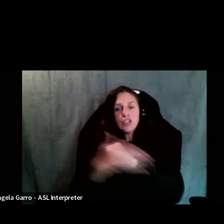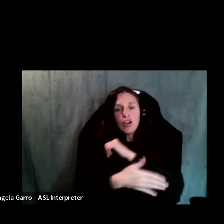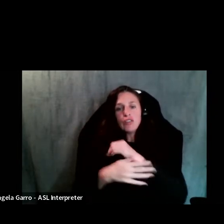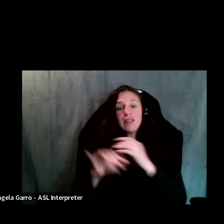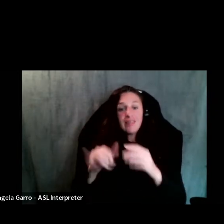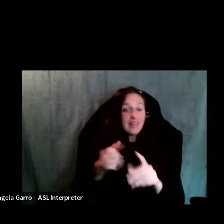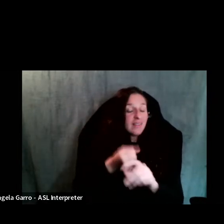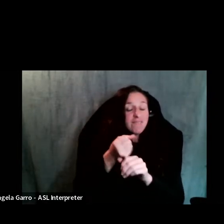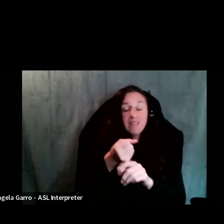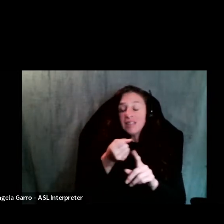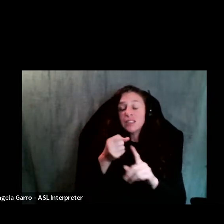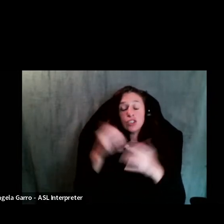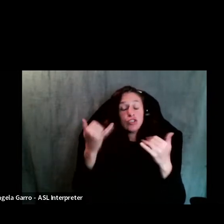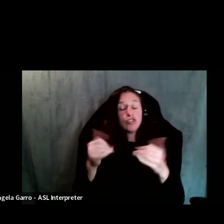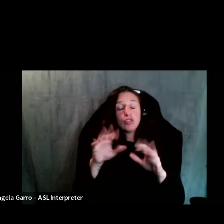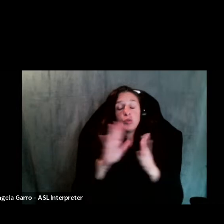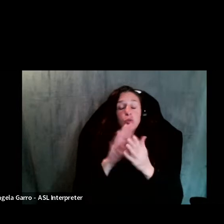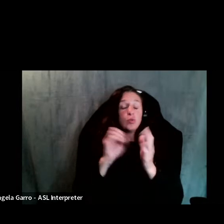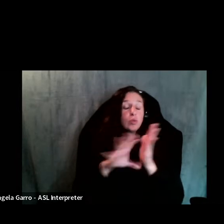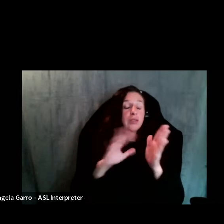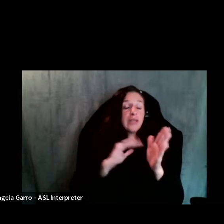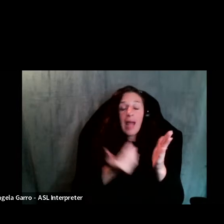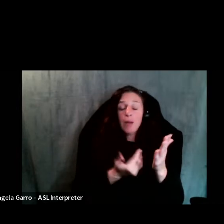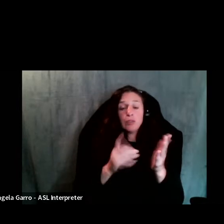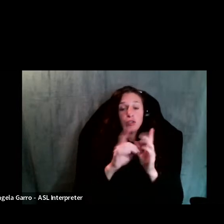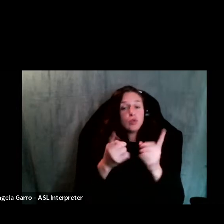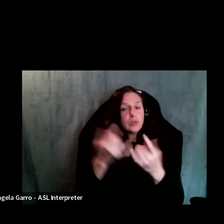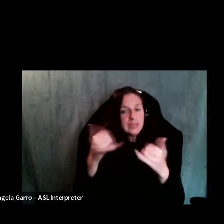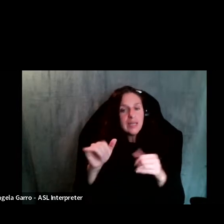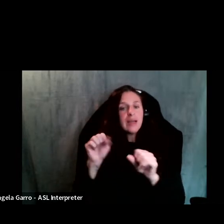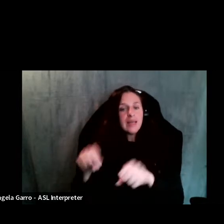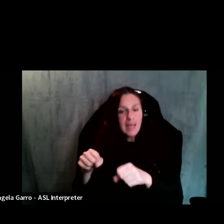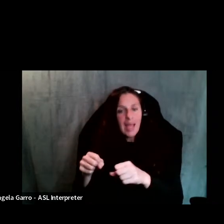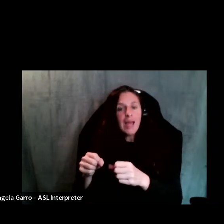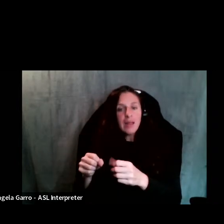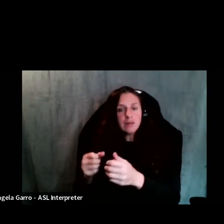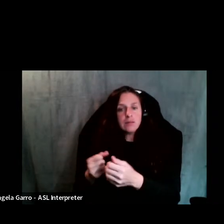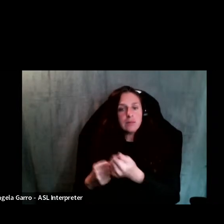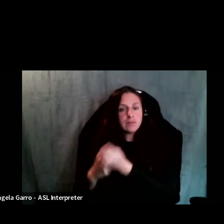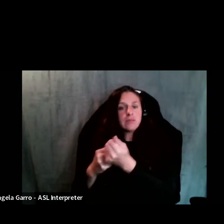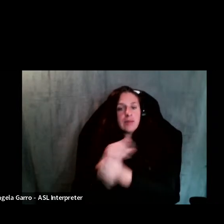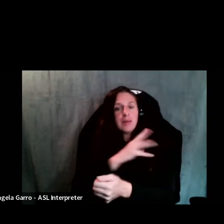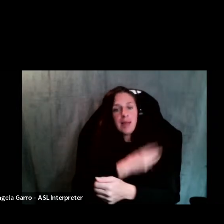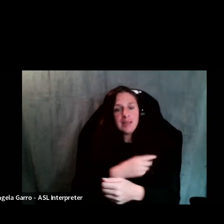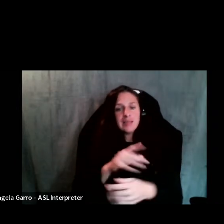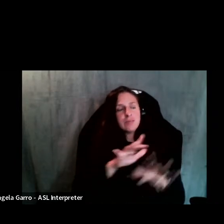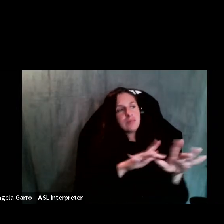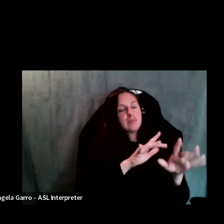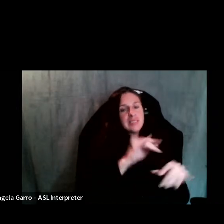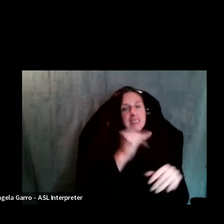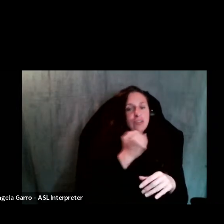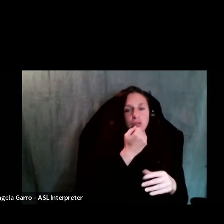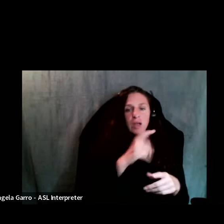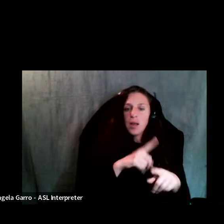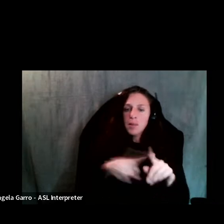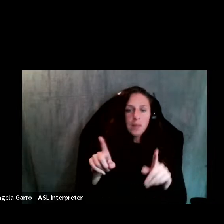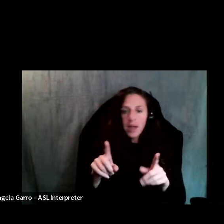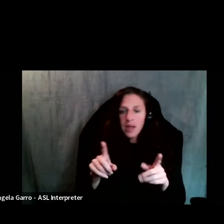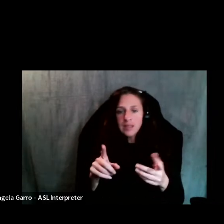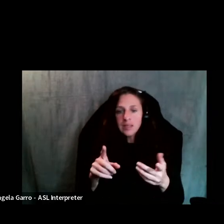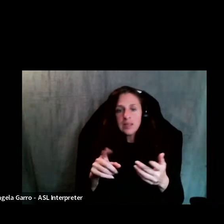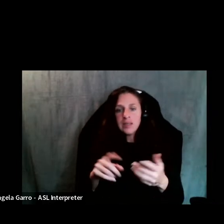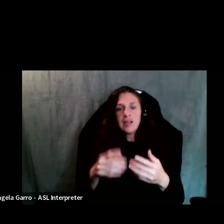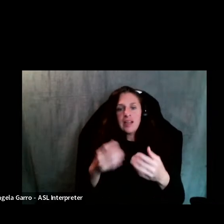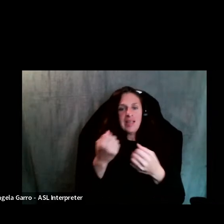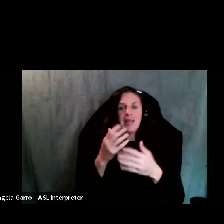students in our district. You can support Palestine and still mourn the lives lost in Israel, but completely invalidating the Free Palestinian